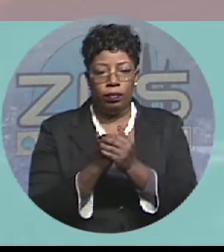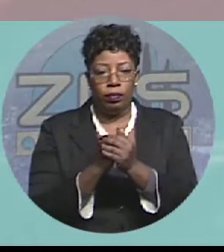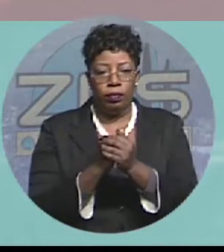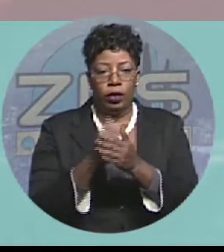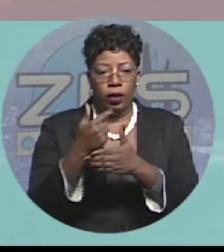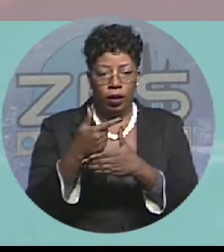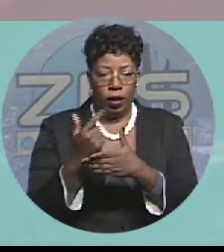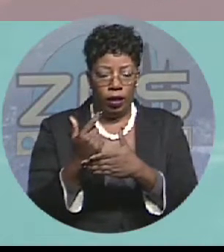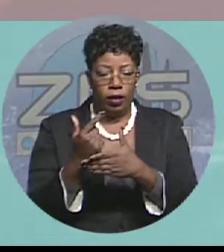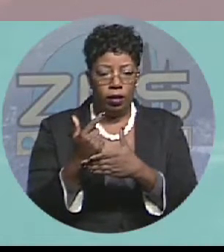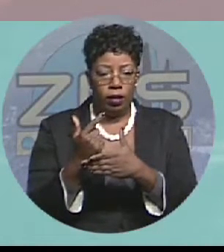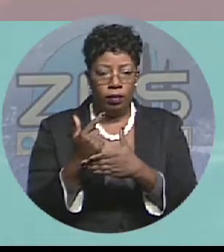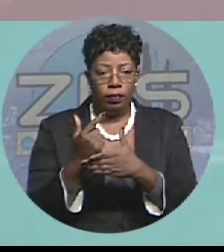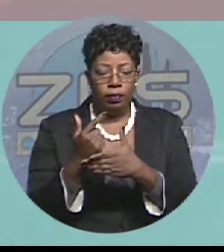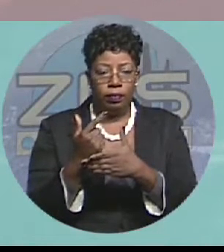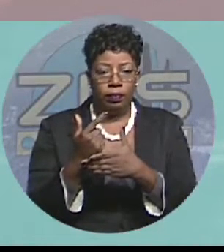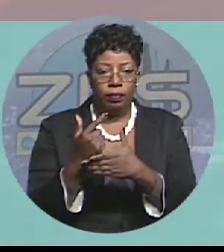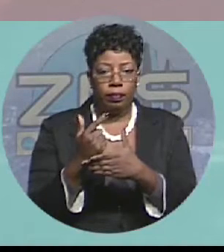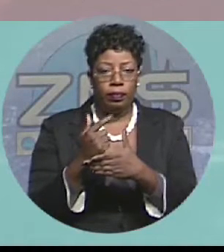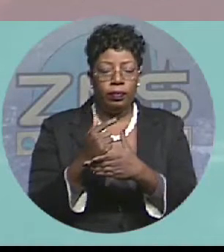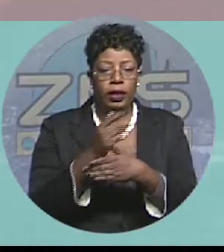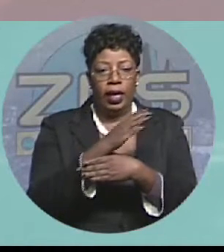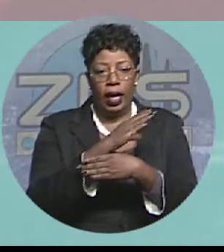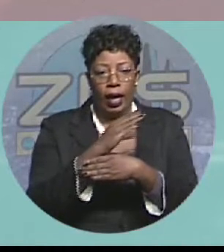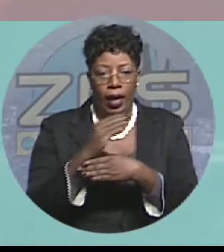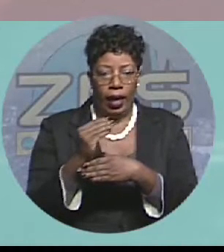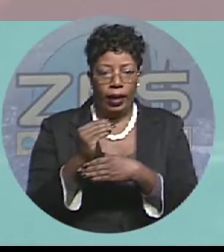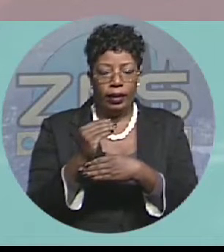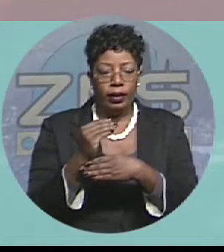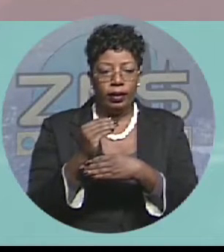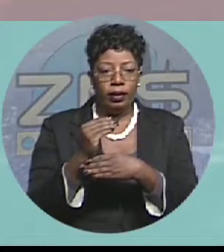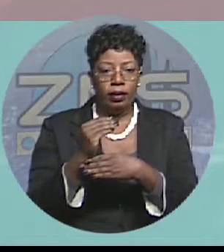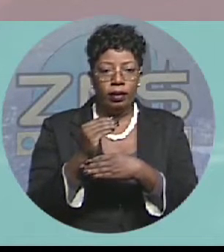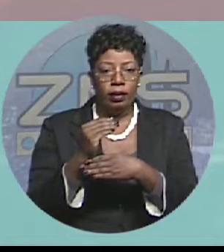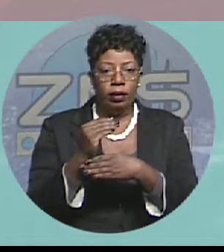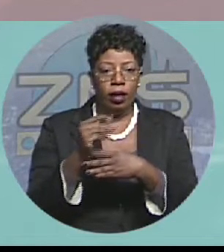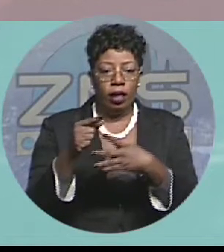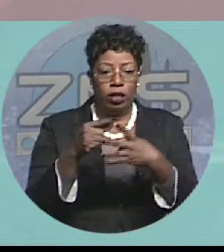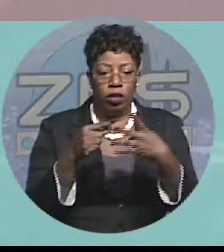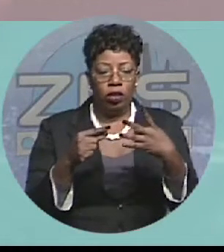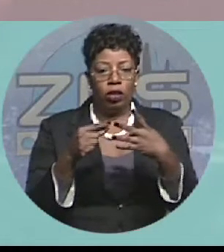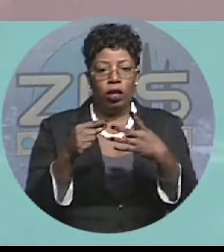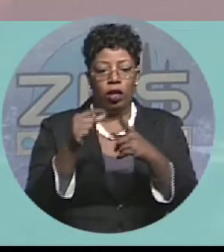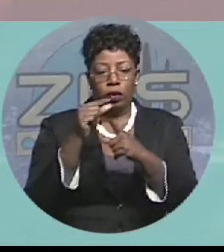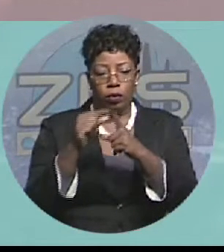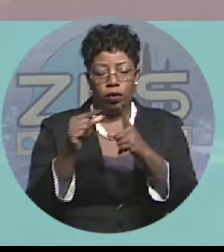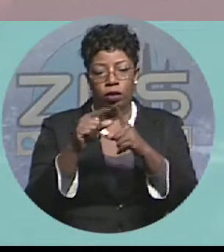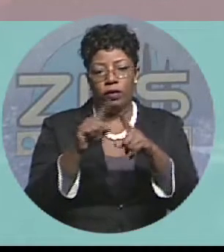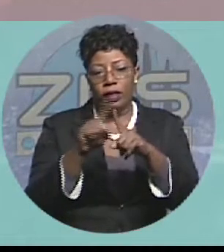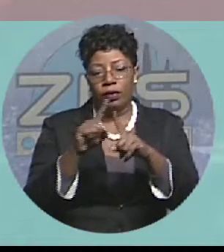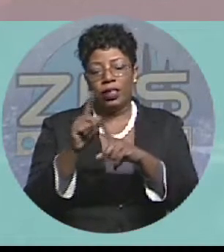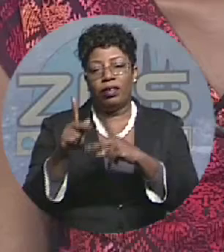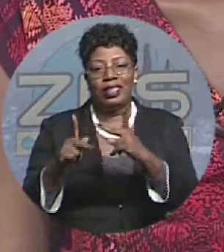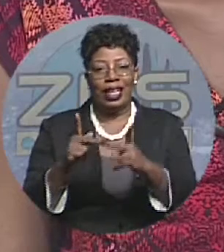of firearms and associated ammunitions of various sorts.